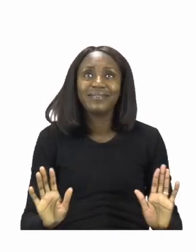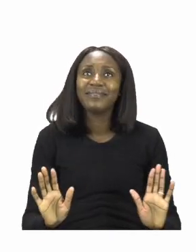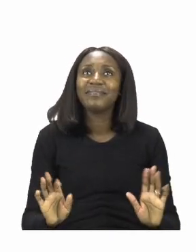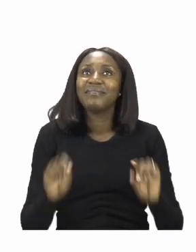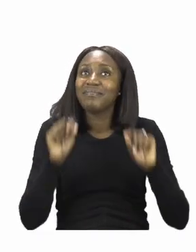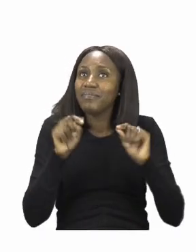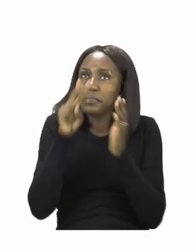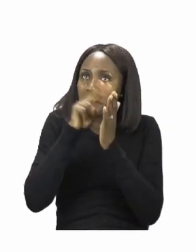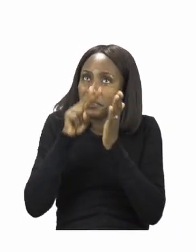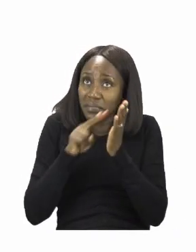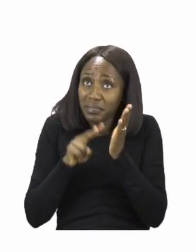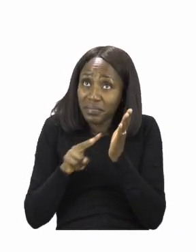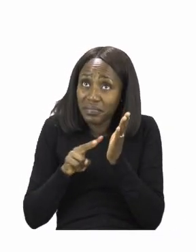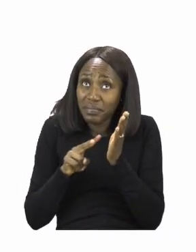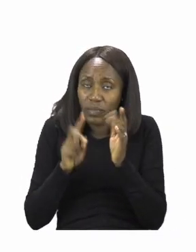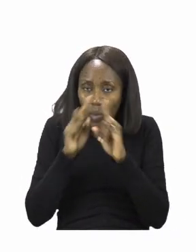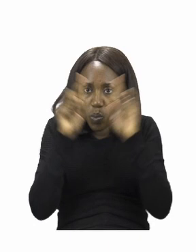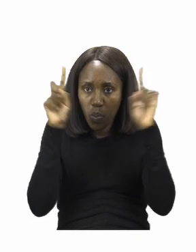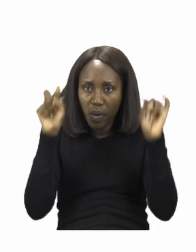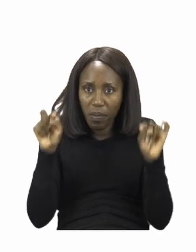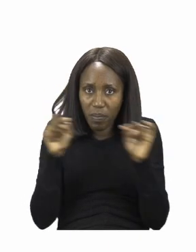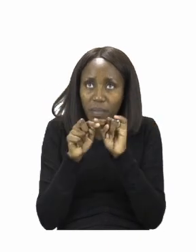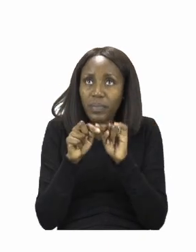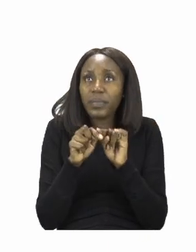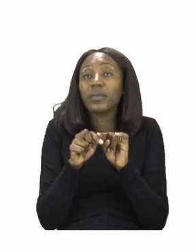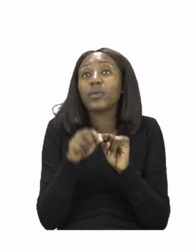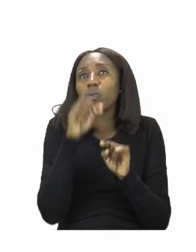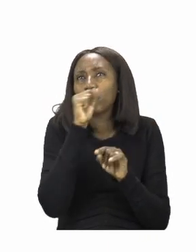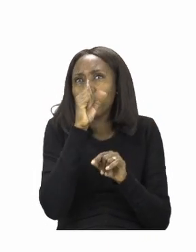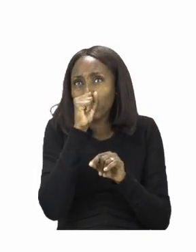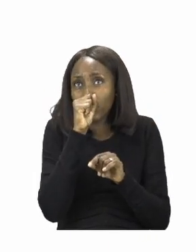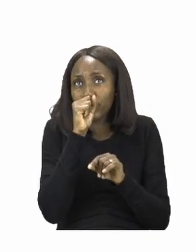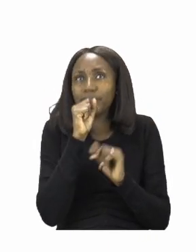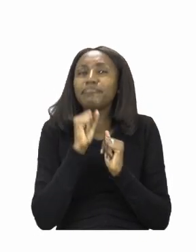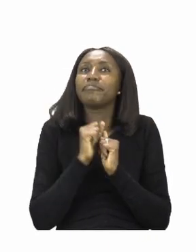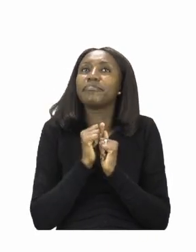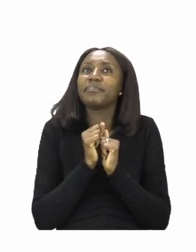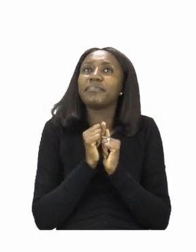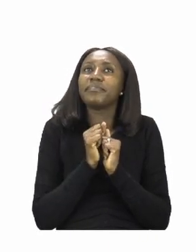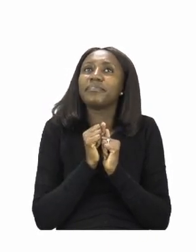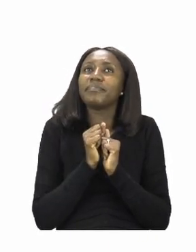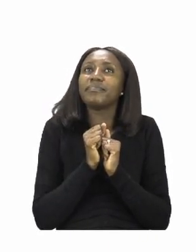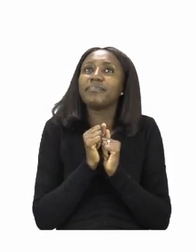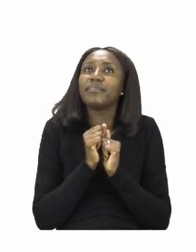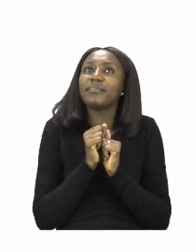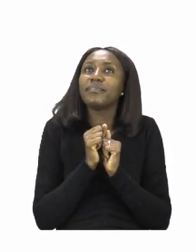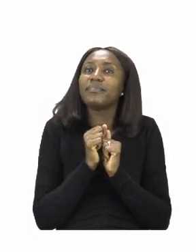what is in the orange box together. Let us start.